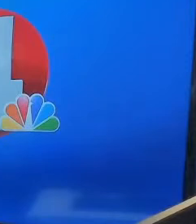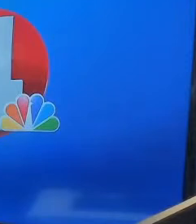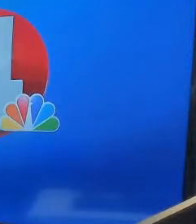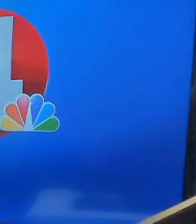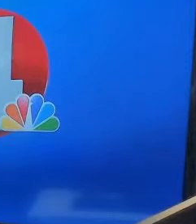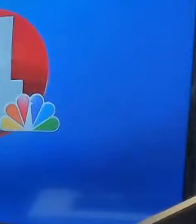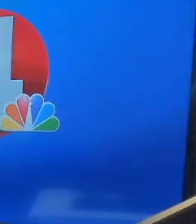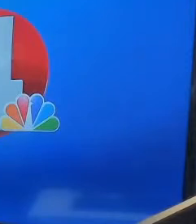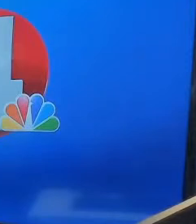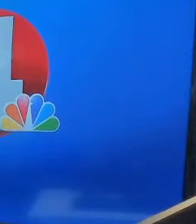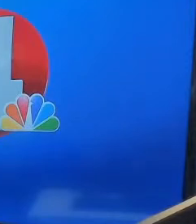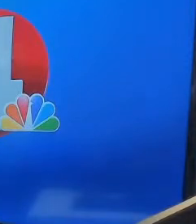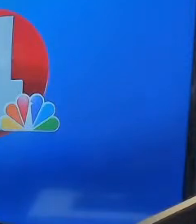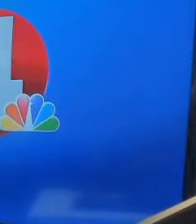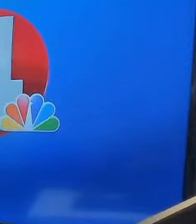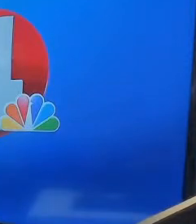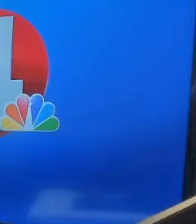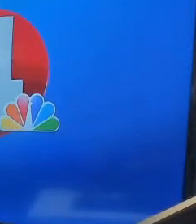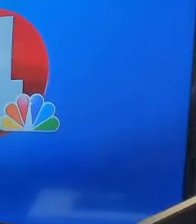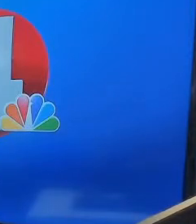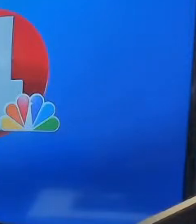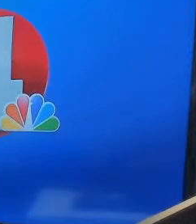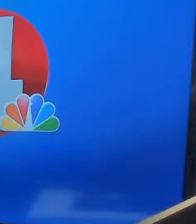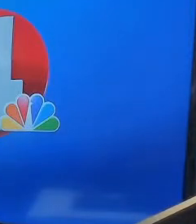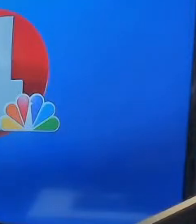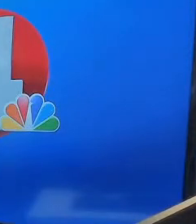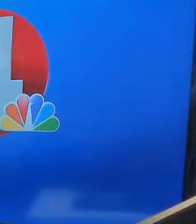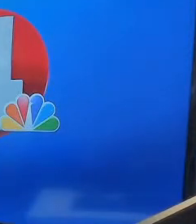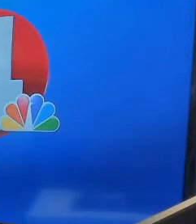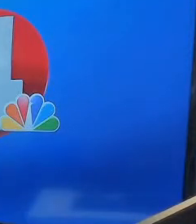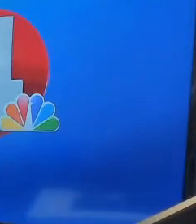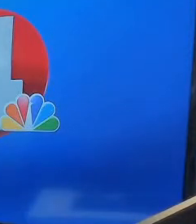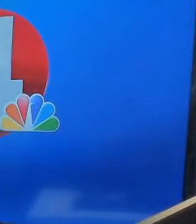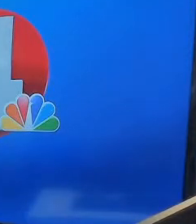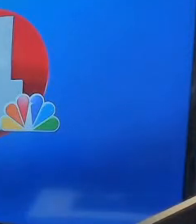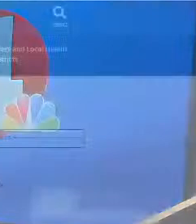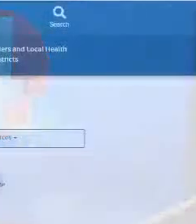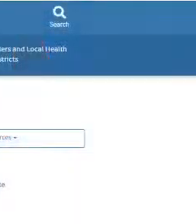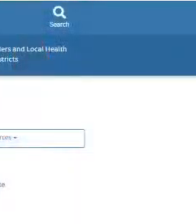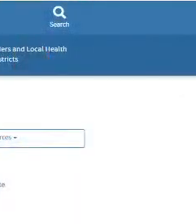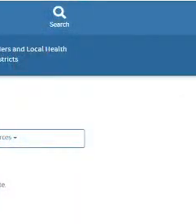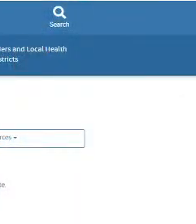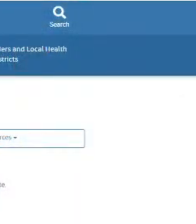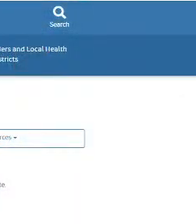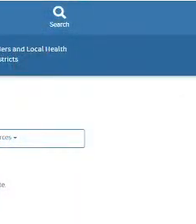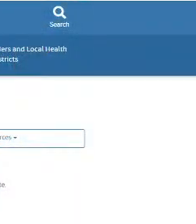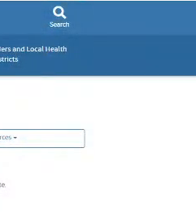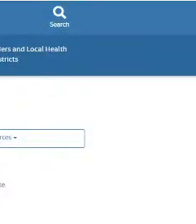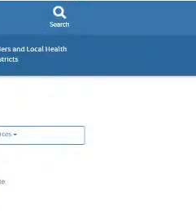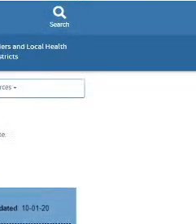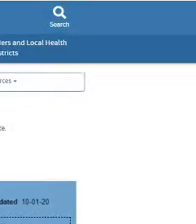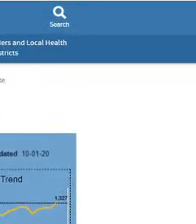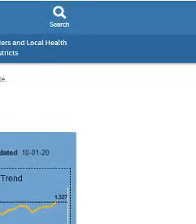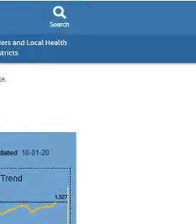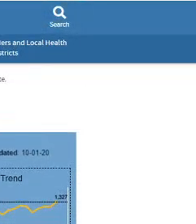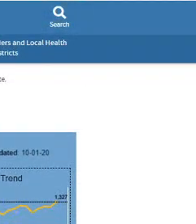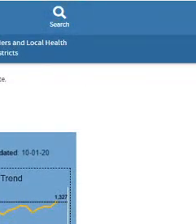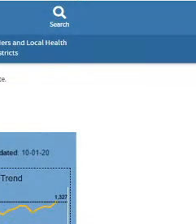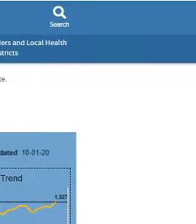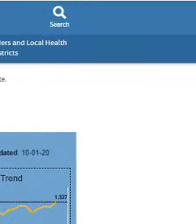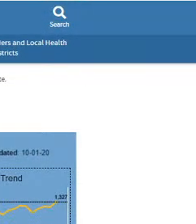new coronavirus numbers have been released by the Ohio Department of Health. Let's take a look at the numbers right here. A